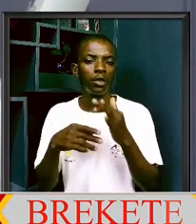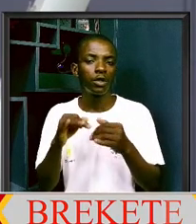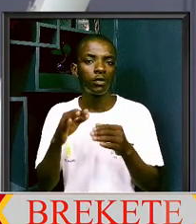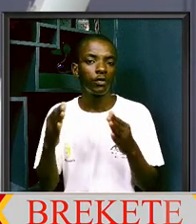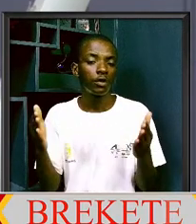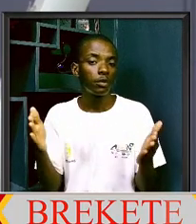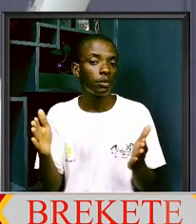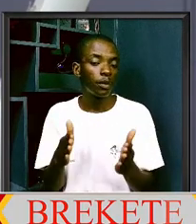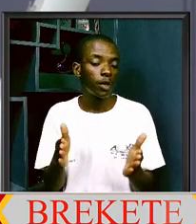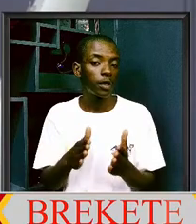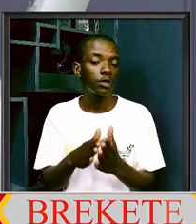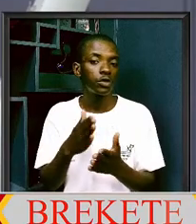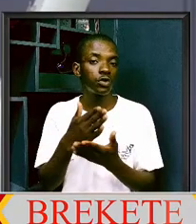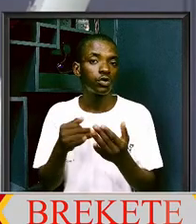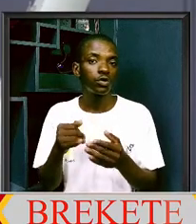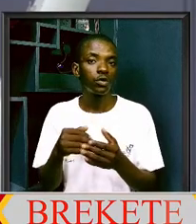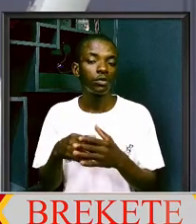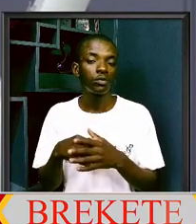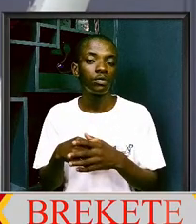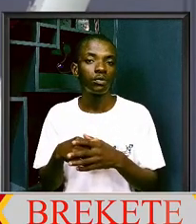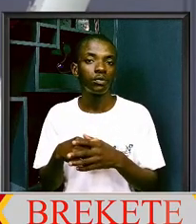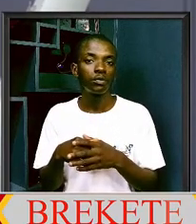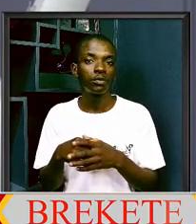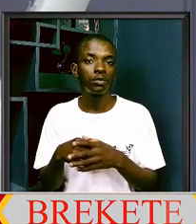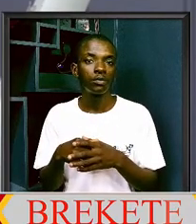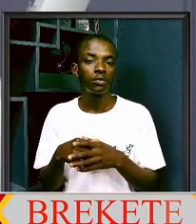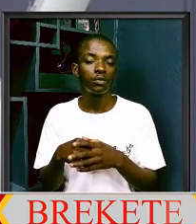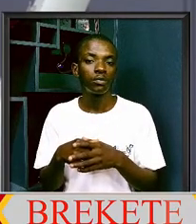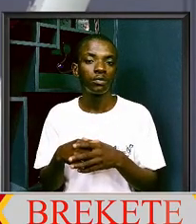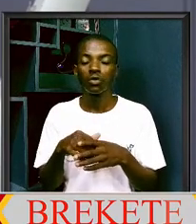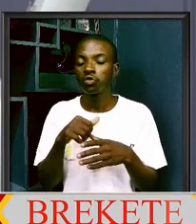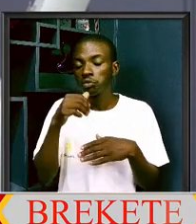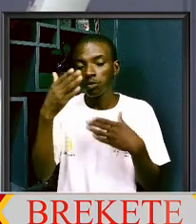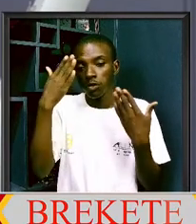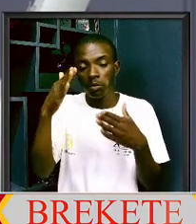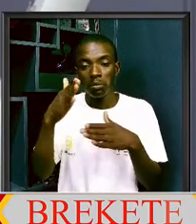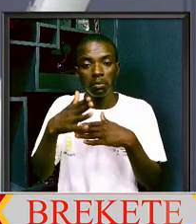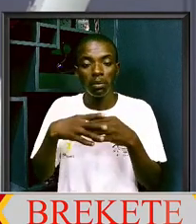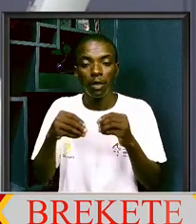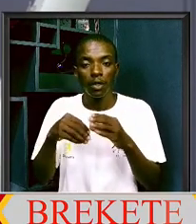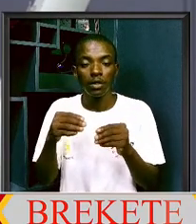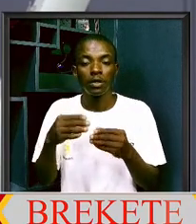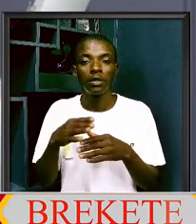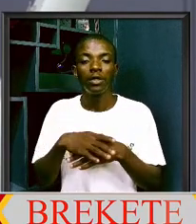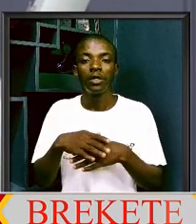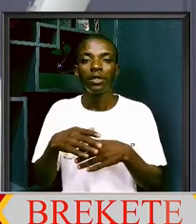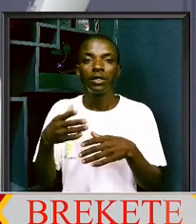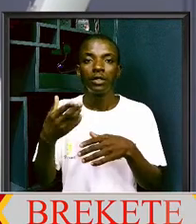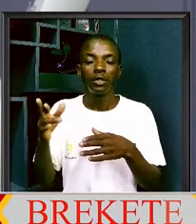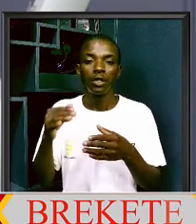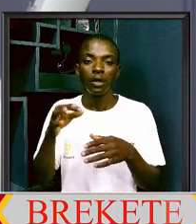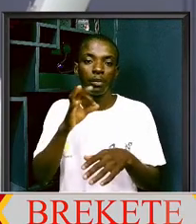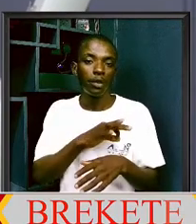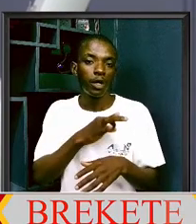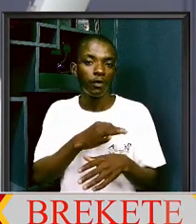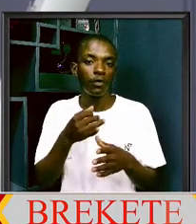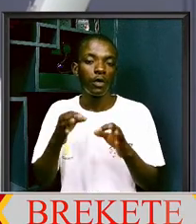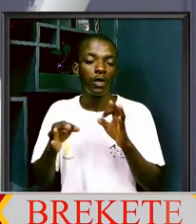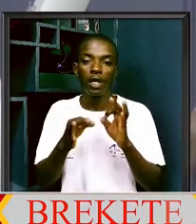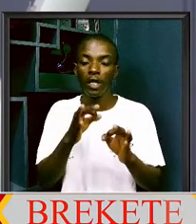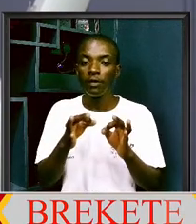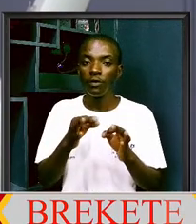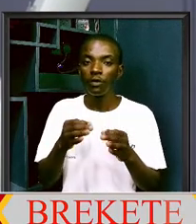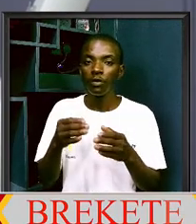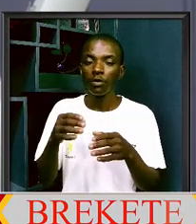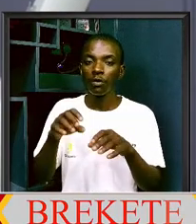of the package colle up to million no matter it no matter now them the benefit of if